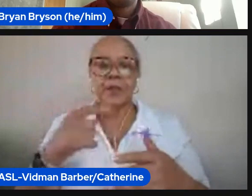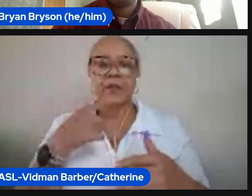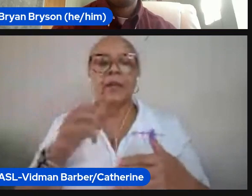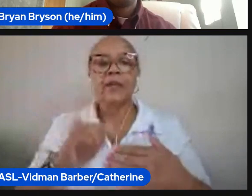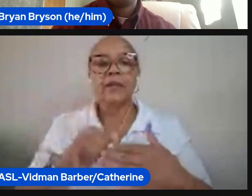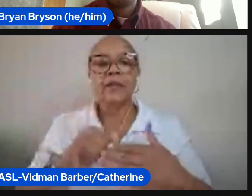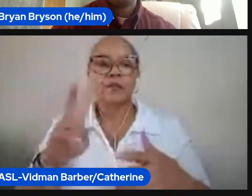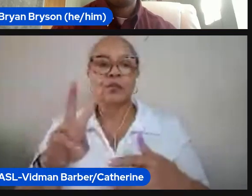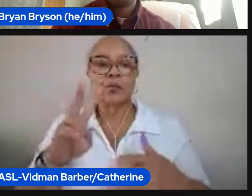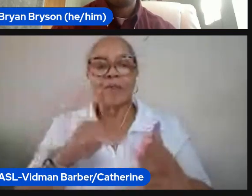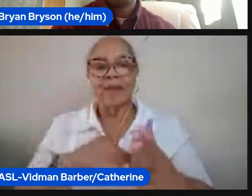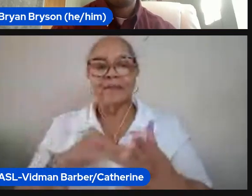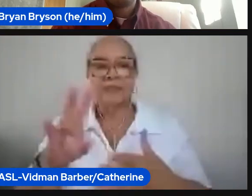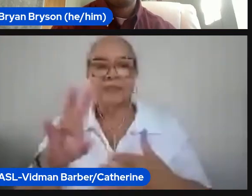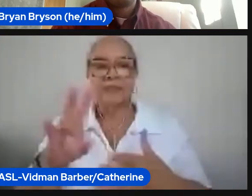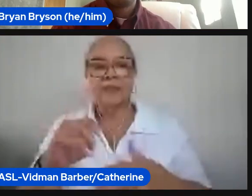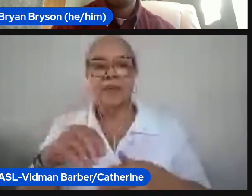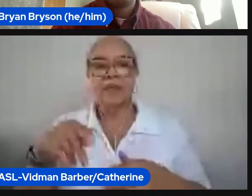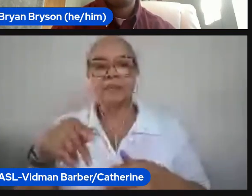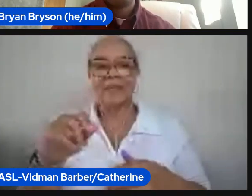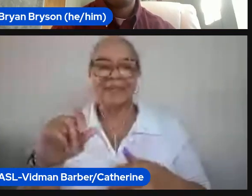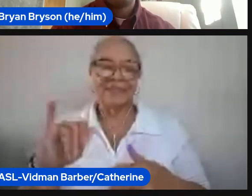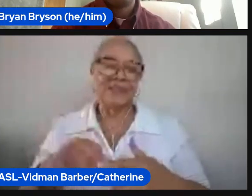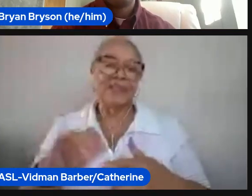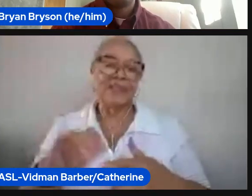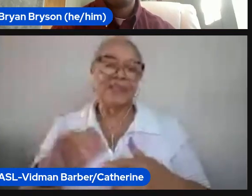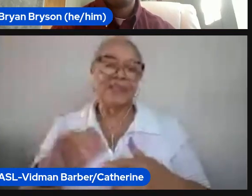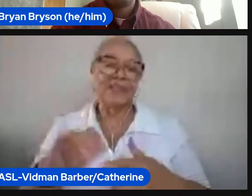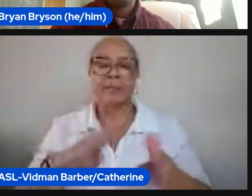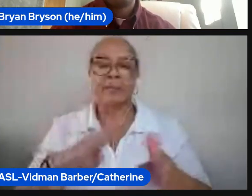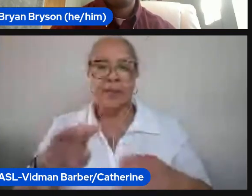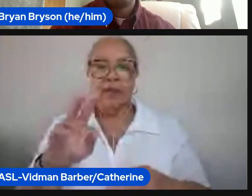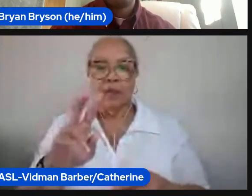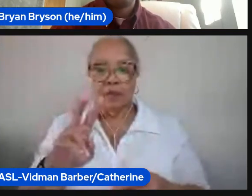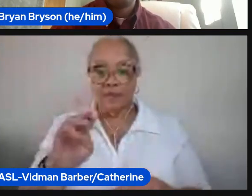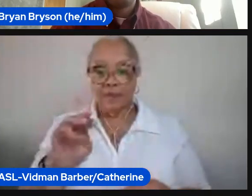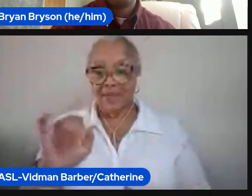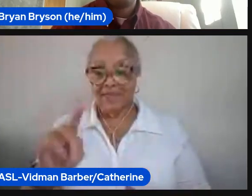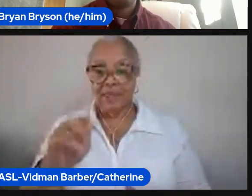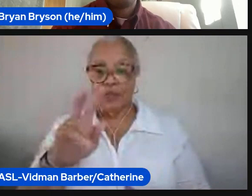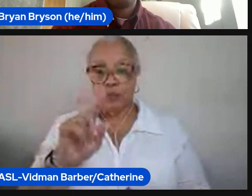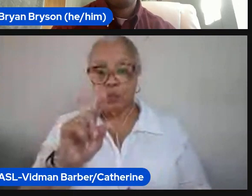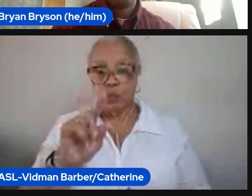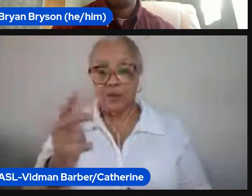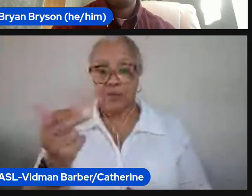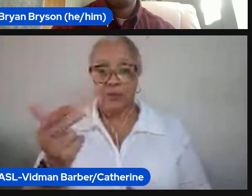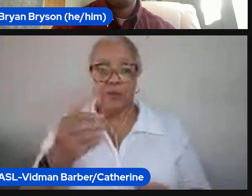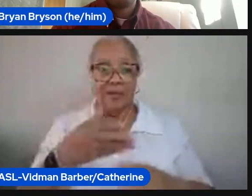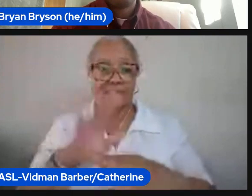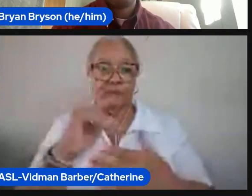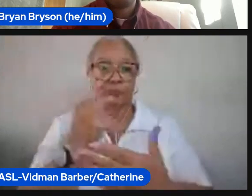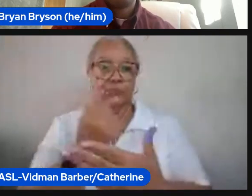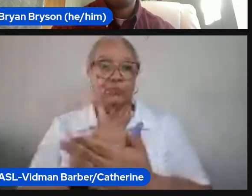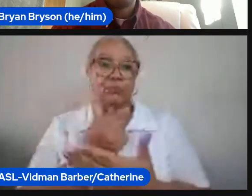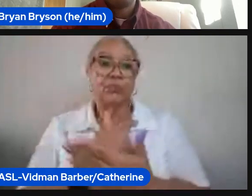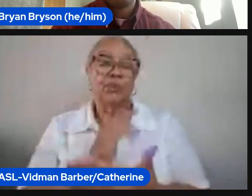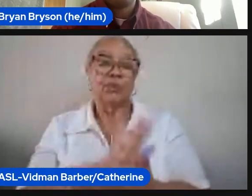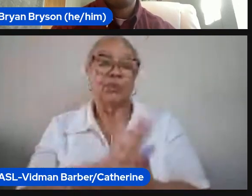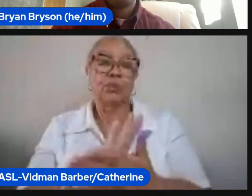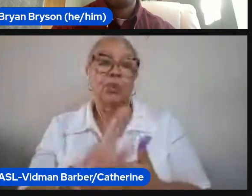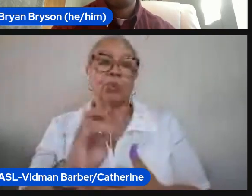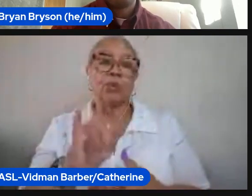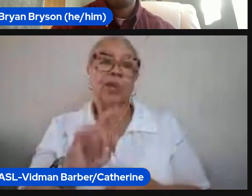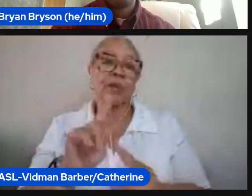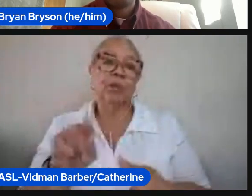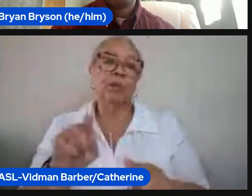2007 and a PhD in biological engineering at MIT in 2013. After graduate school, Bryan went to the